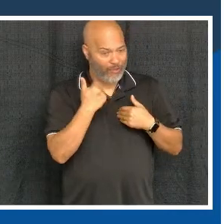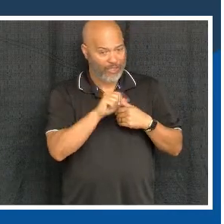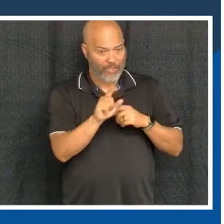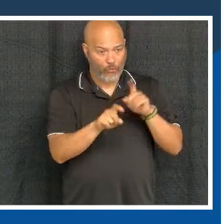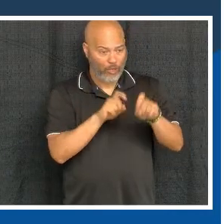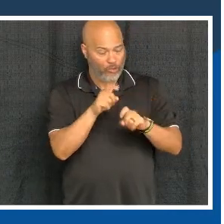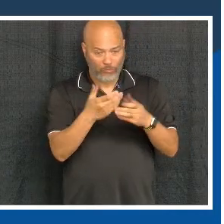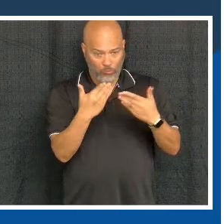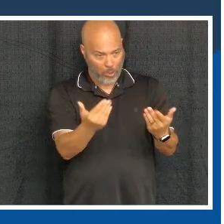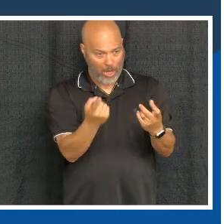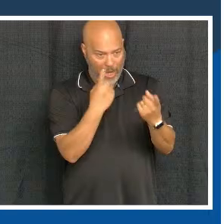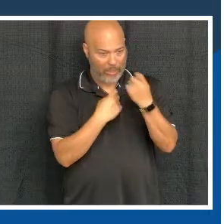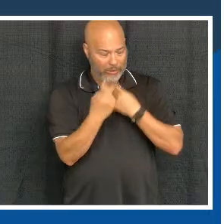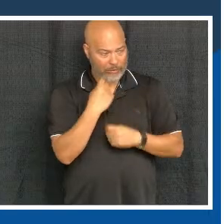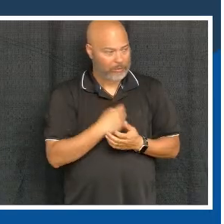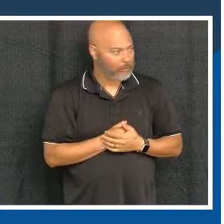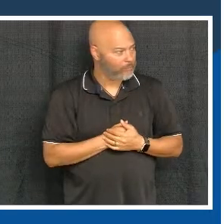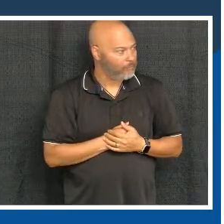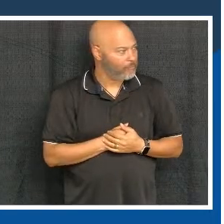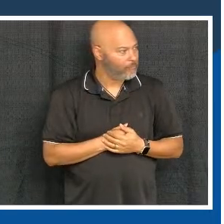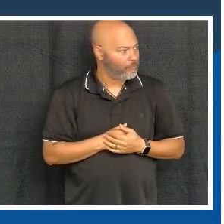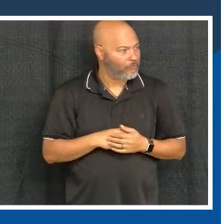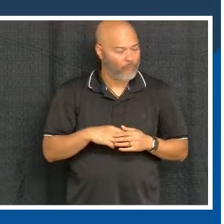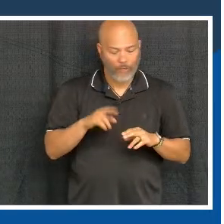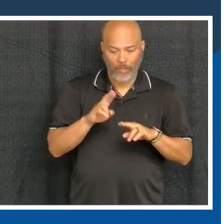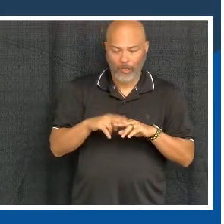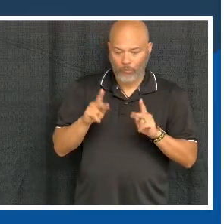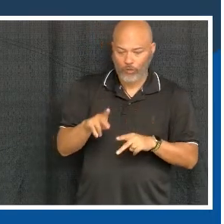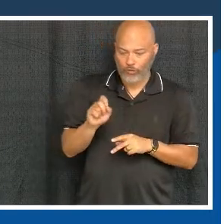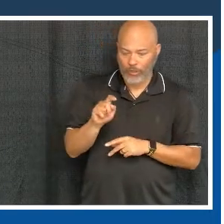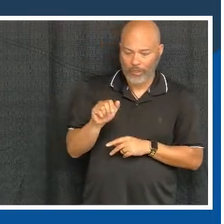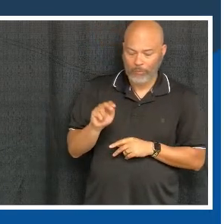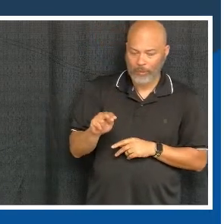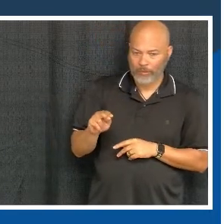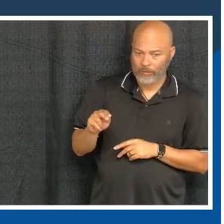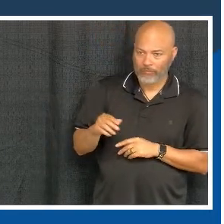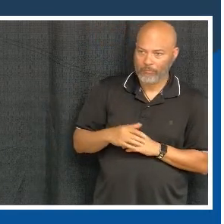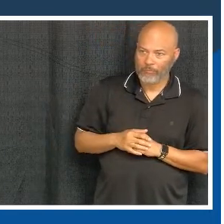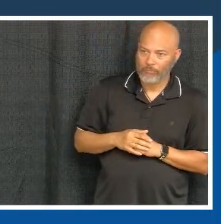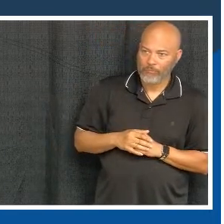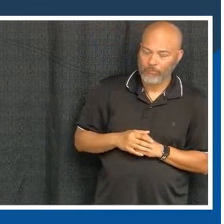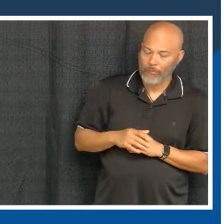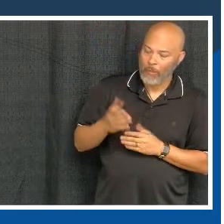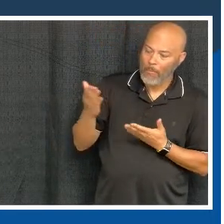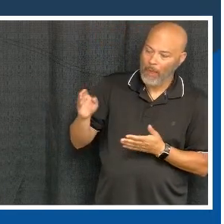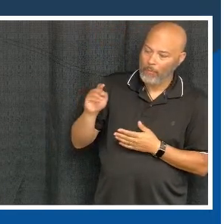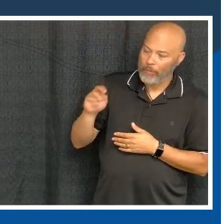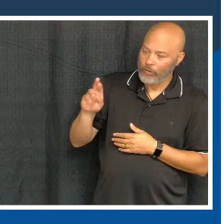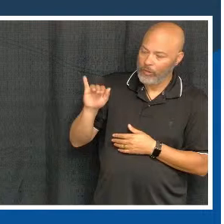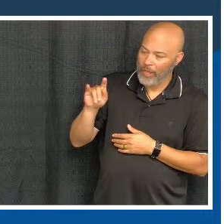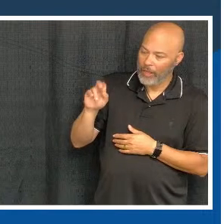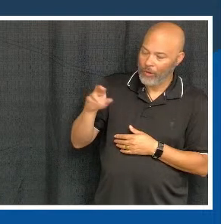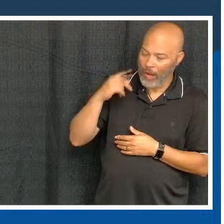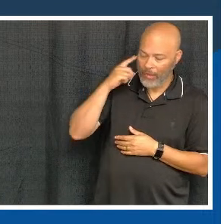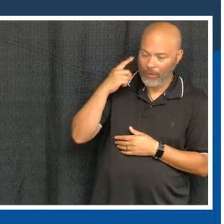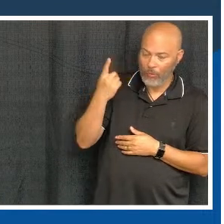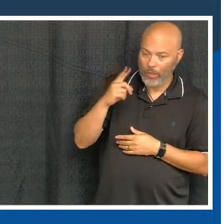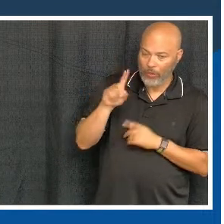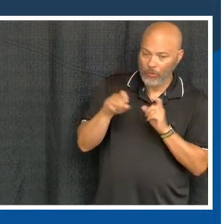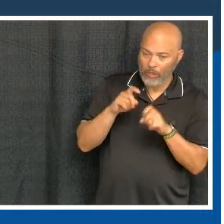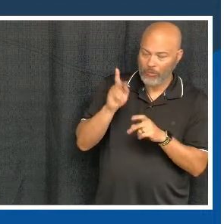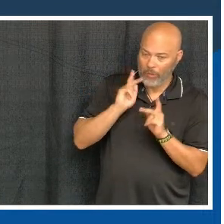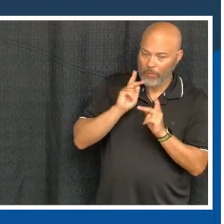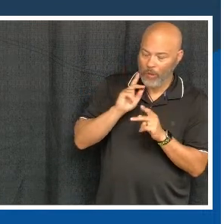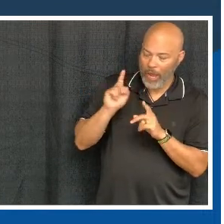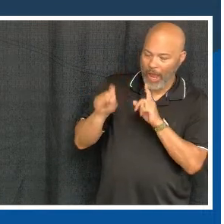any questions. Thank you, Mr. Taylor. Chairman Streetman, you're recognized. Thank you, Mayor. Mr. Taylor, for one, I think one of the questions that was asked